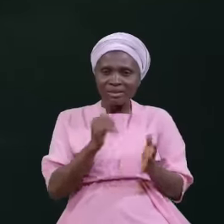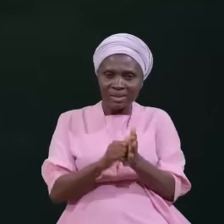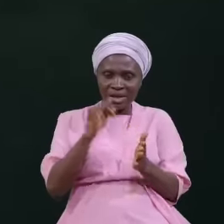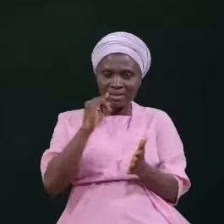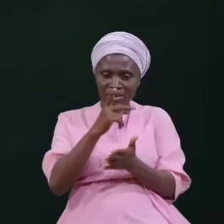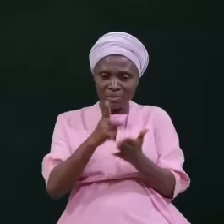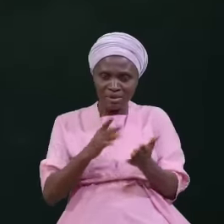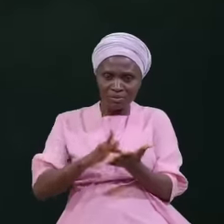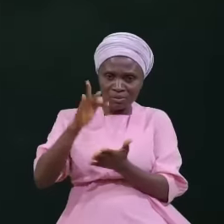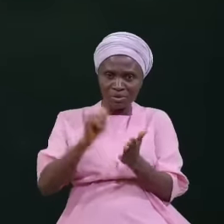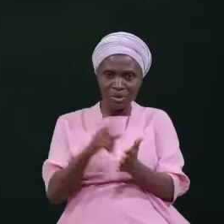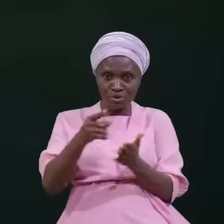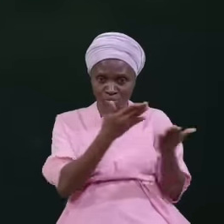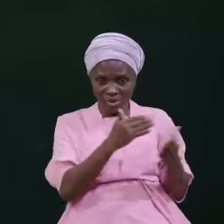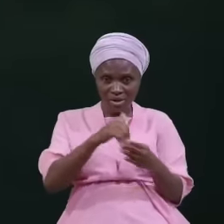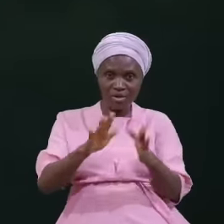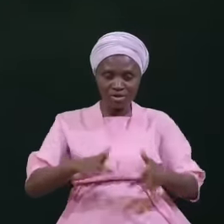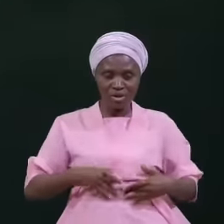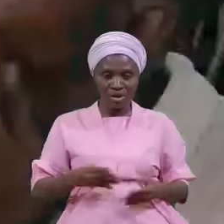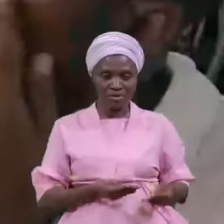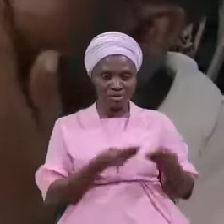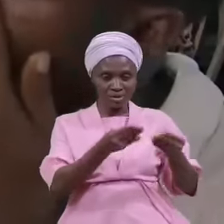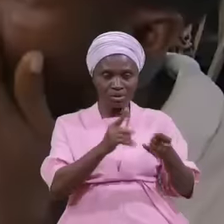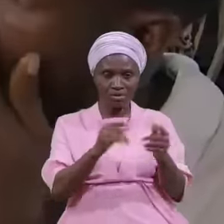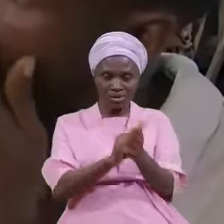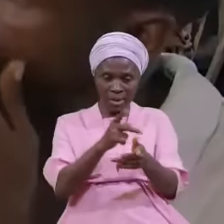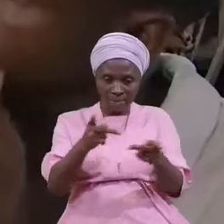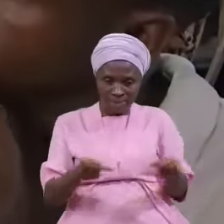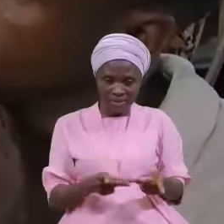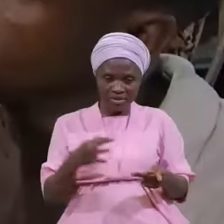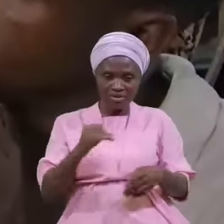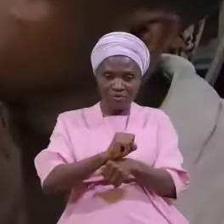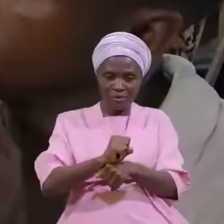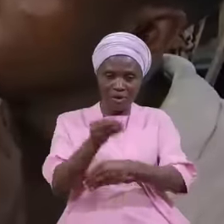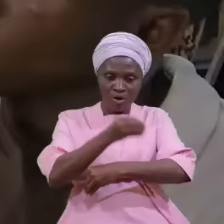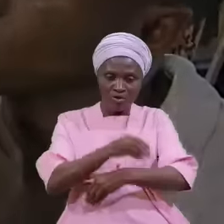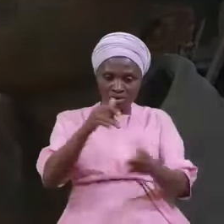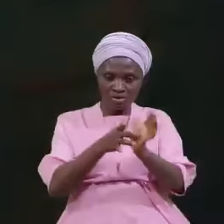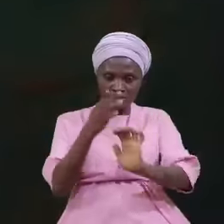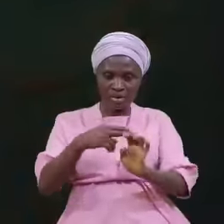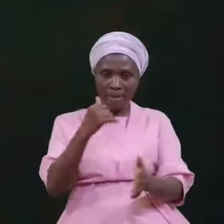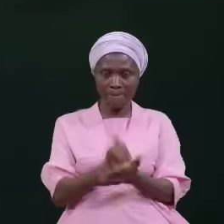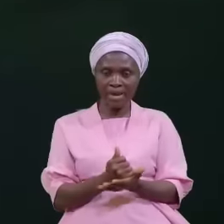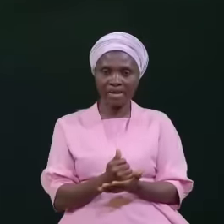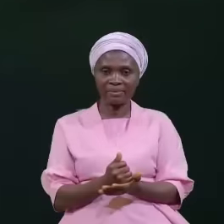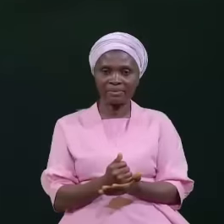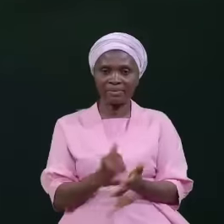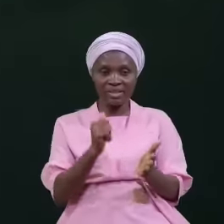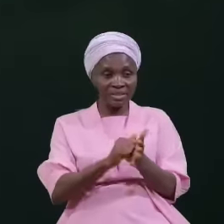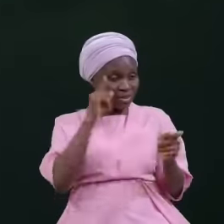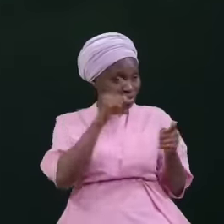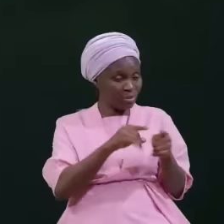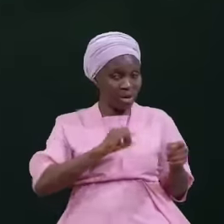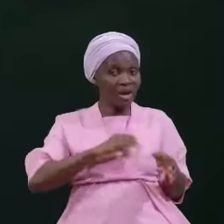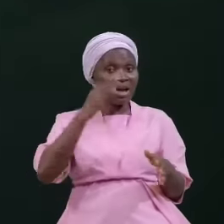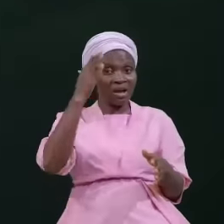you take to that place of work in Jesus' name. That brother, I know the name because he gave me the